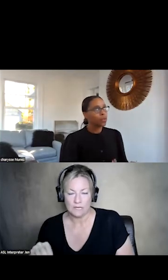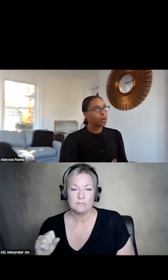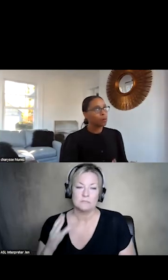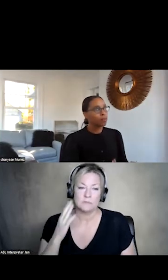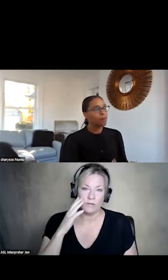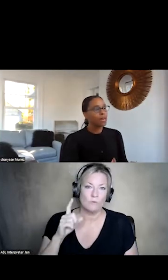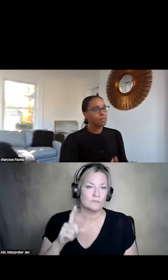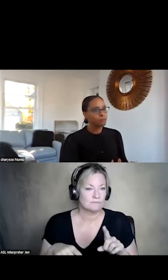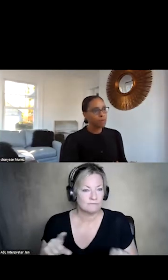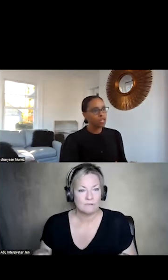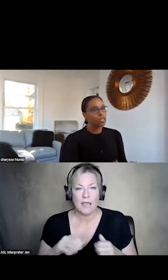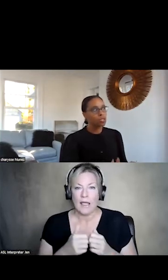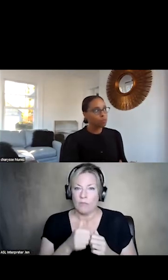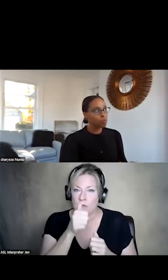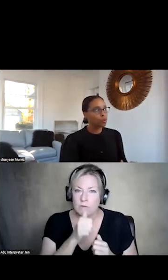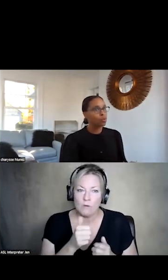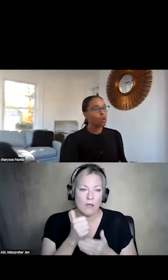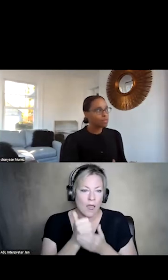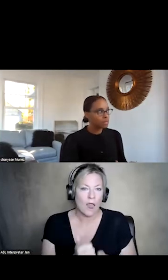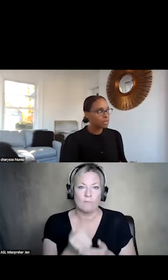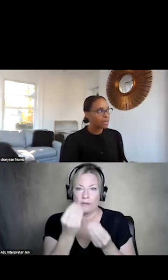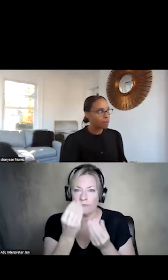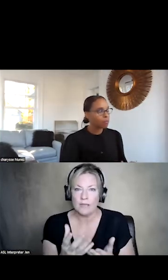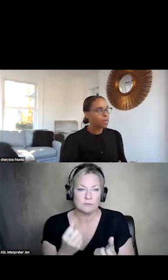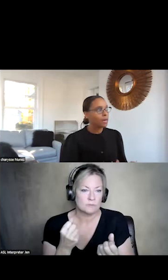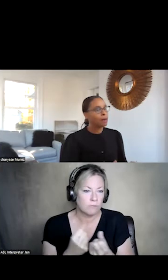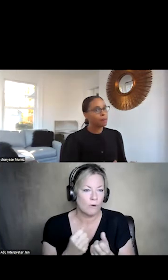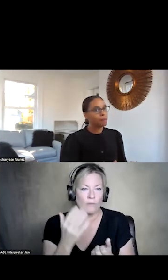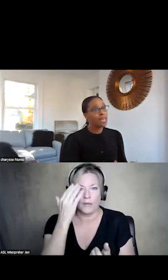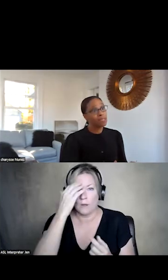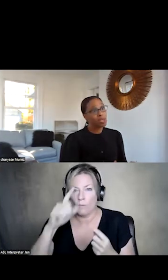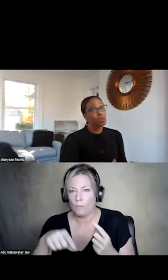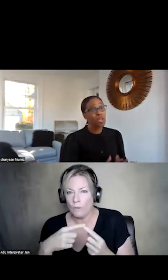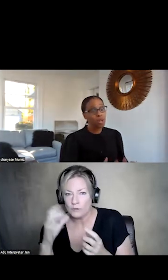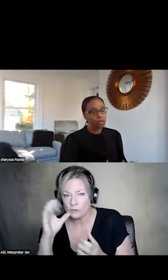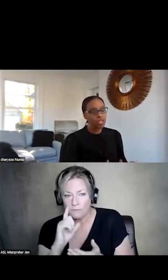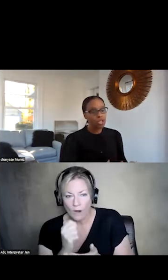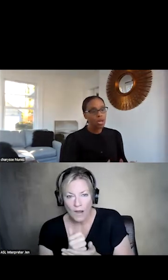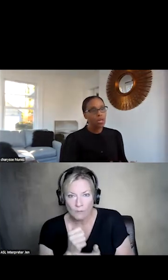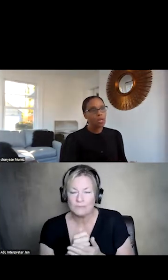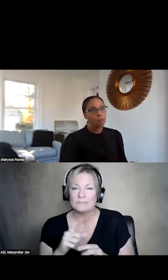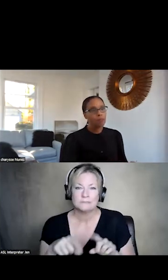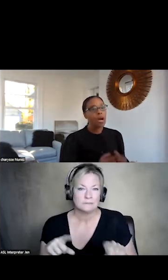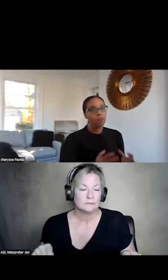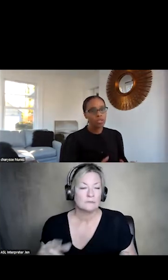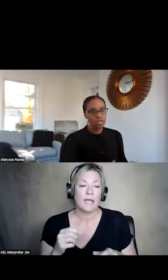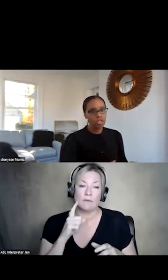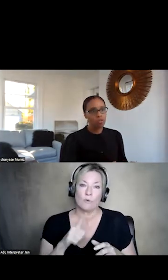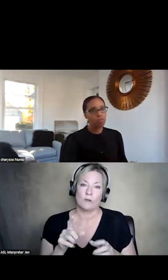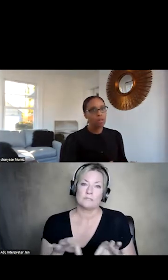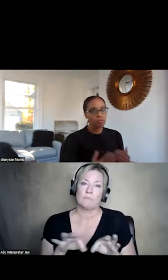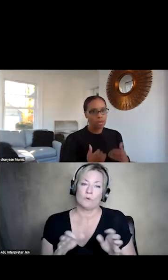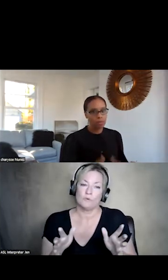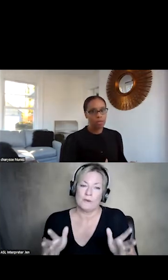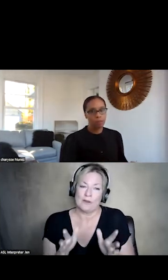help provide information and support on when to seek help, and to encourage